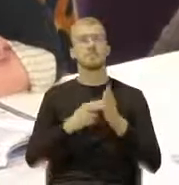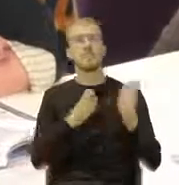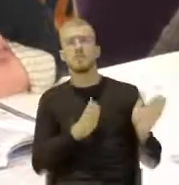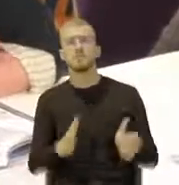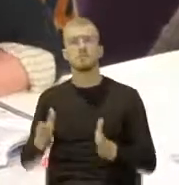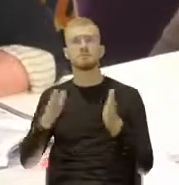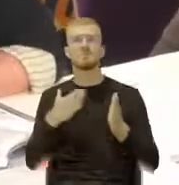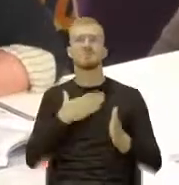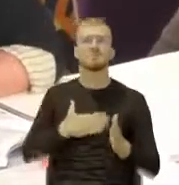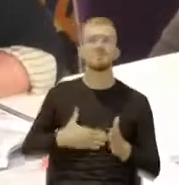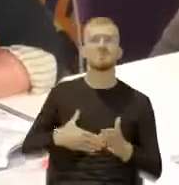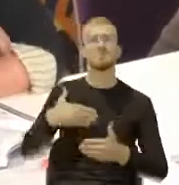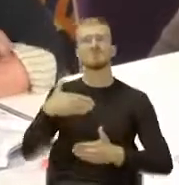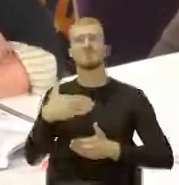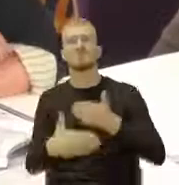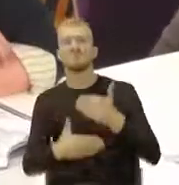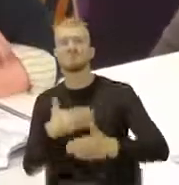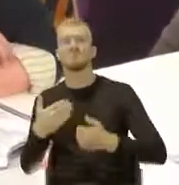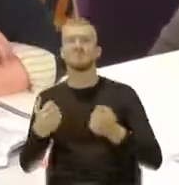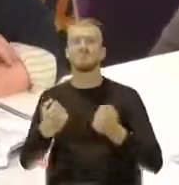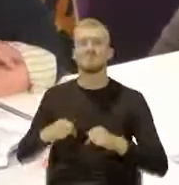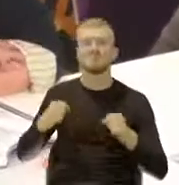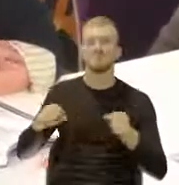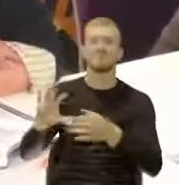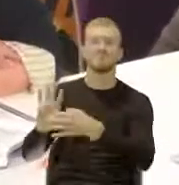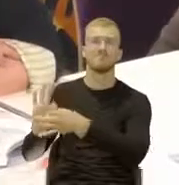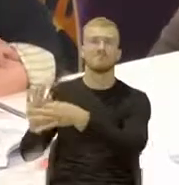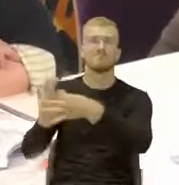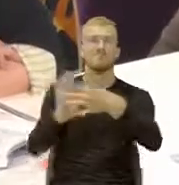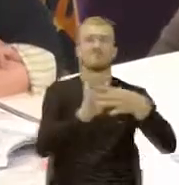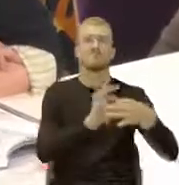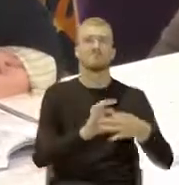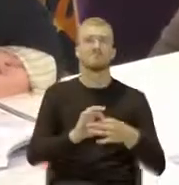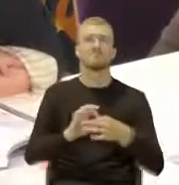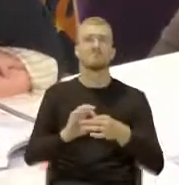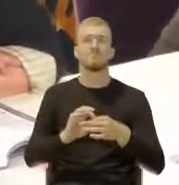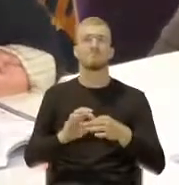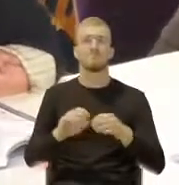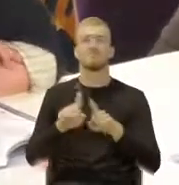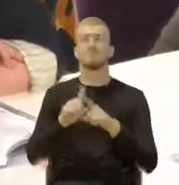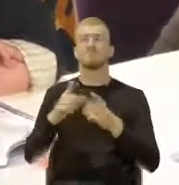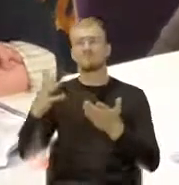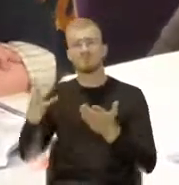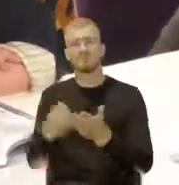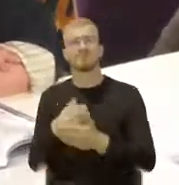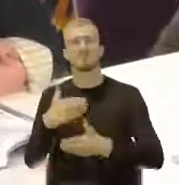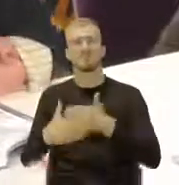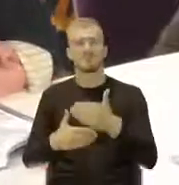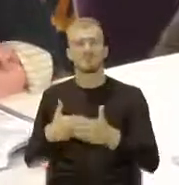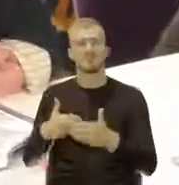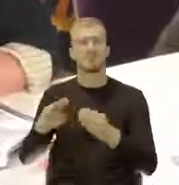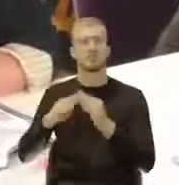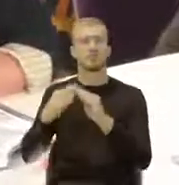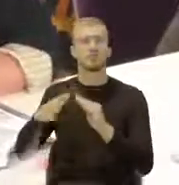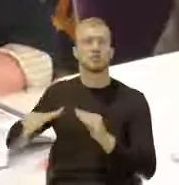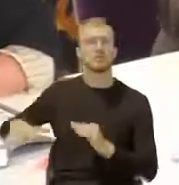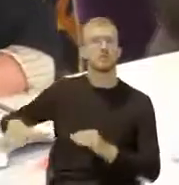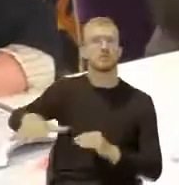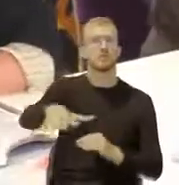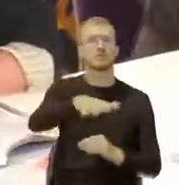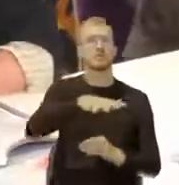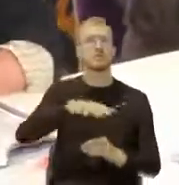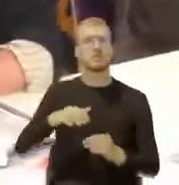level. And I'm really happy to find a new partner that's WHO to work together. So thank you very